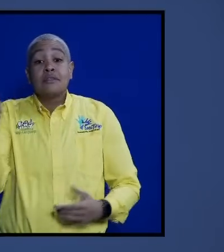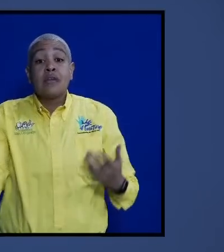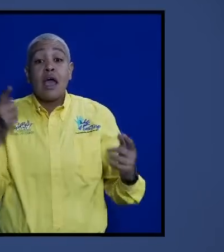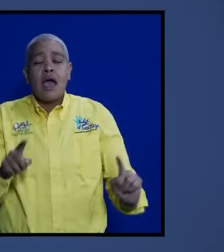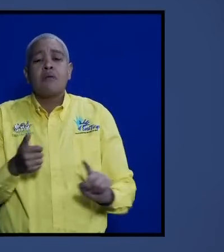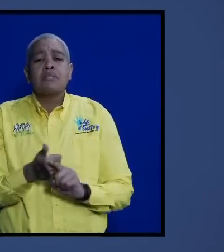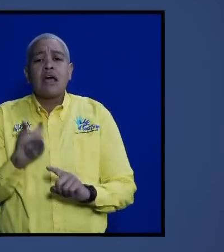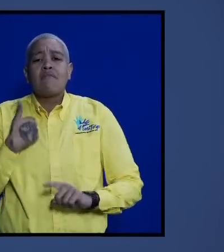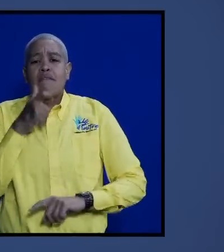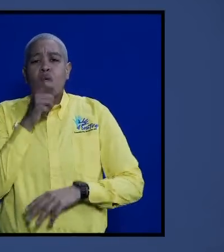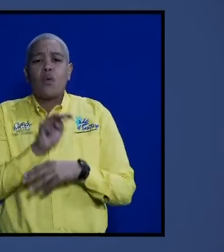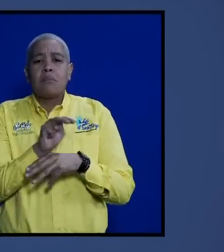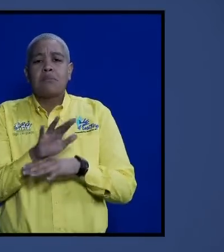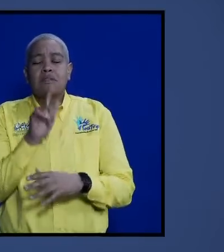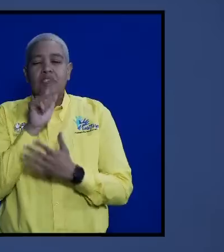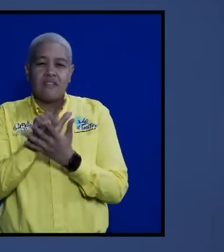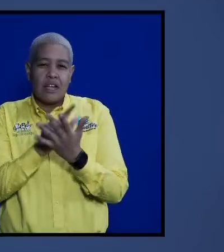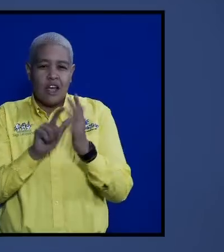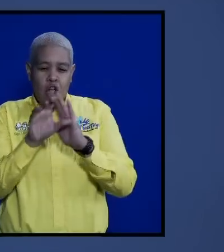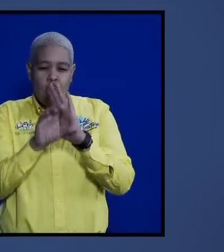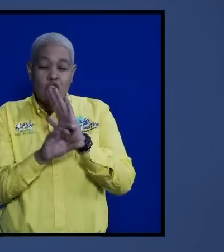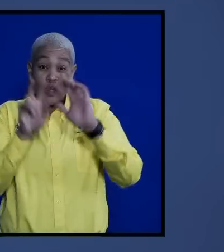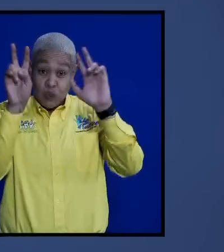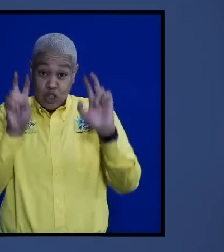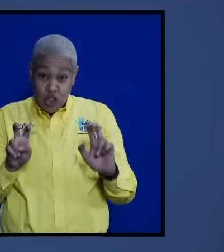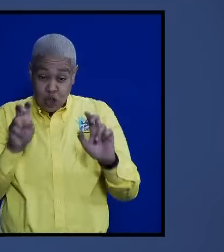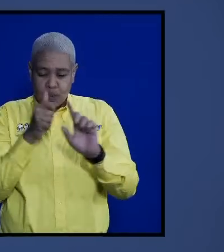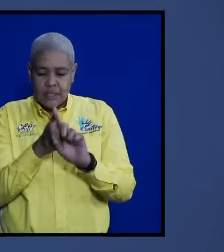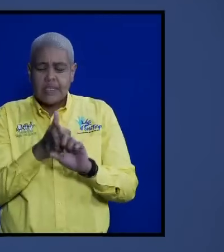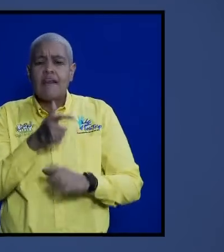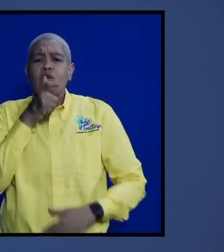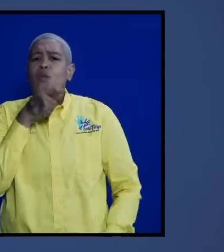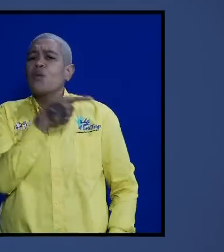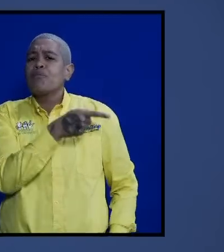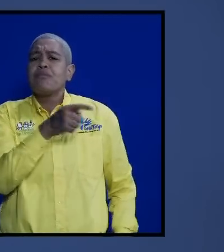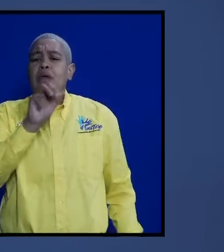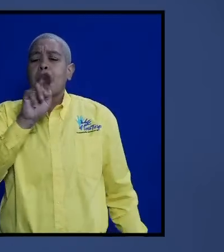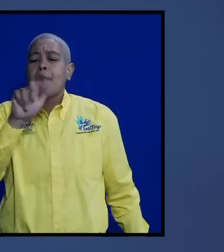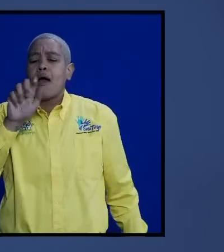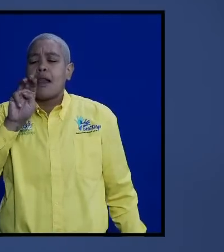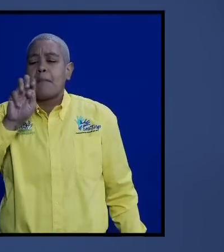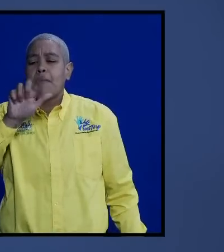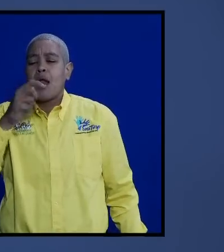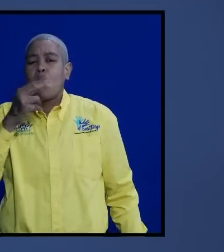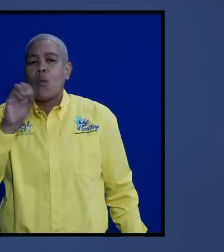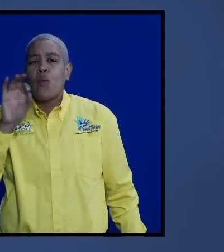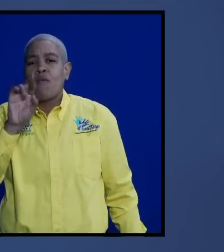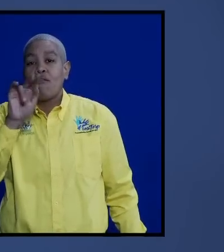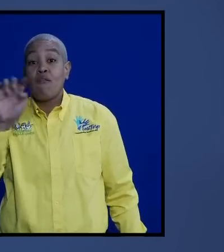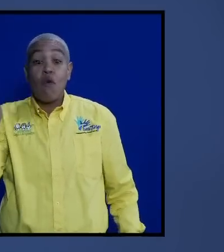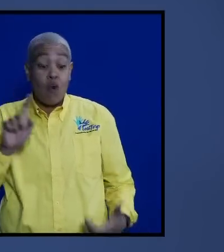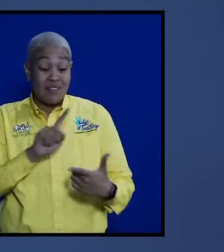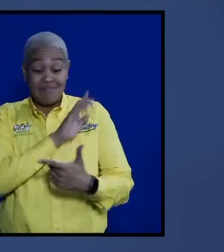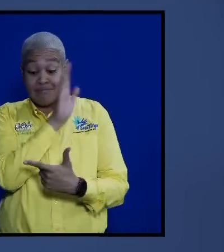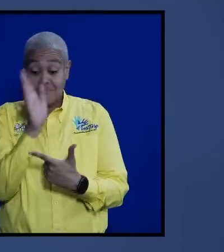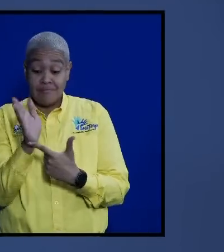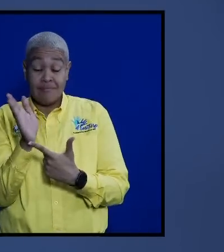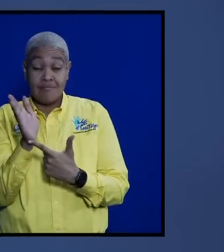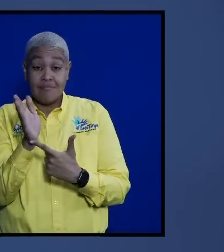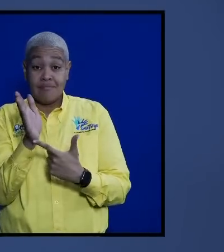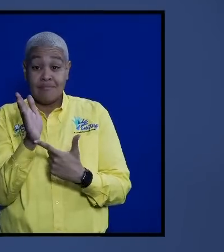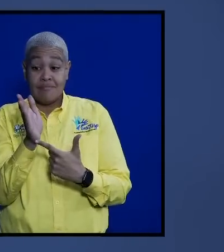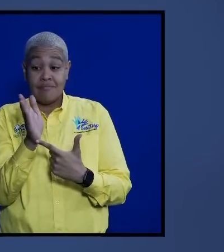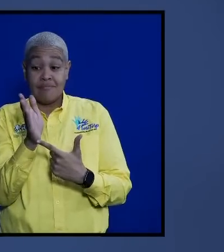the Minister of Legal and Constitutional Affairs, Marlene Malawu Fort, as well as the